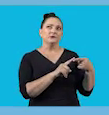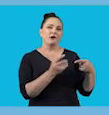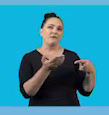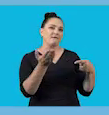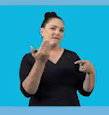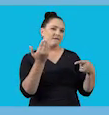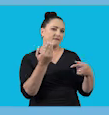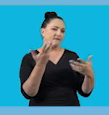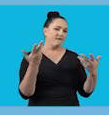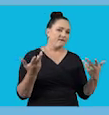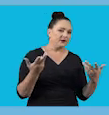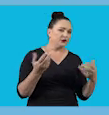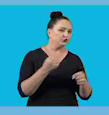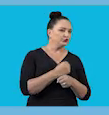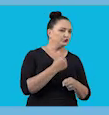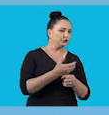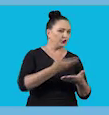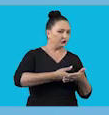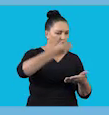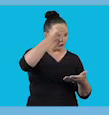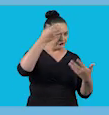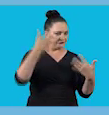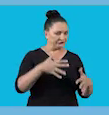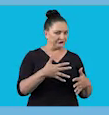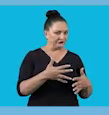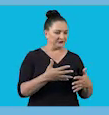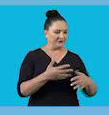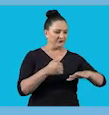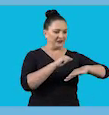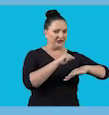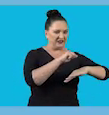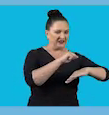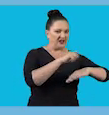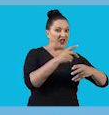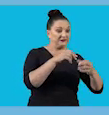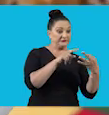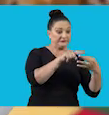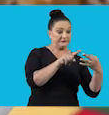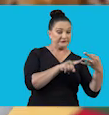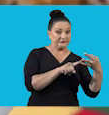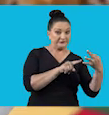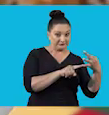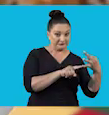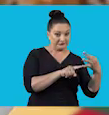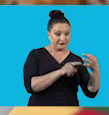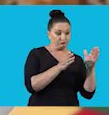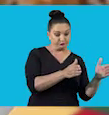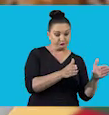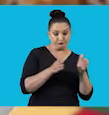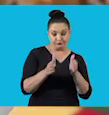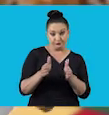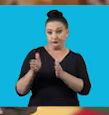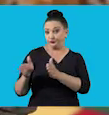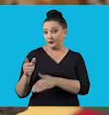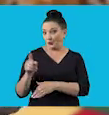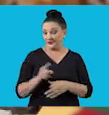remember that in the other grades, you learned that matter can exist in three states. Can you name those three states?